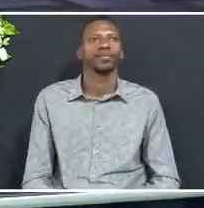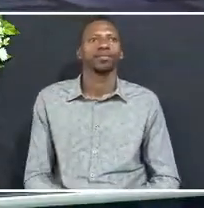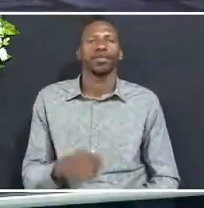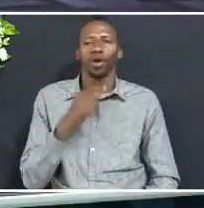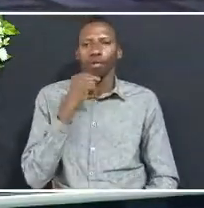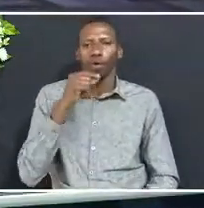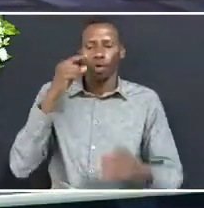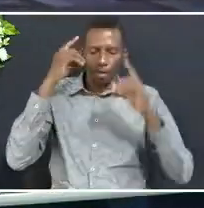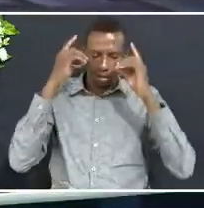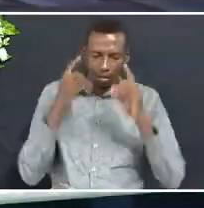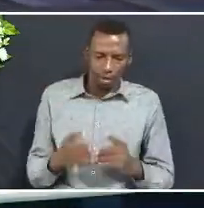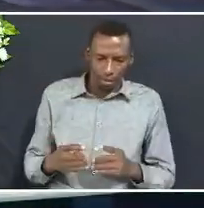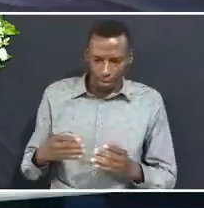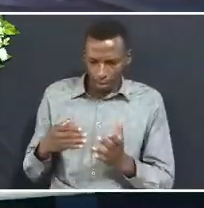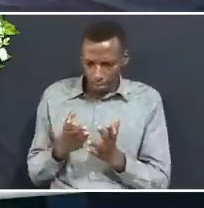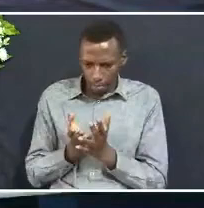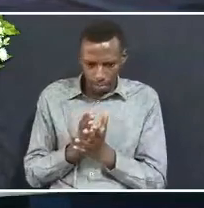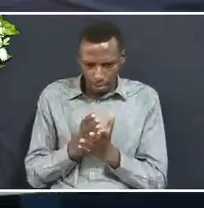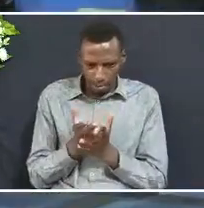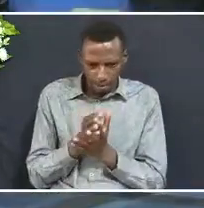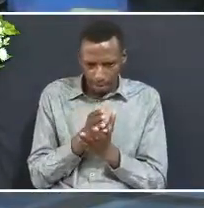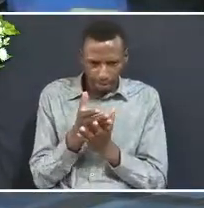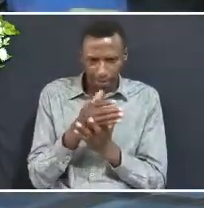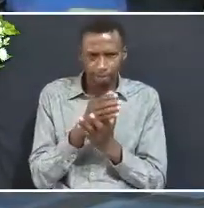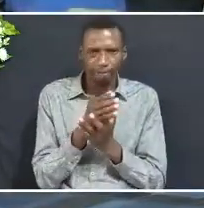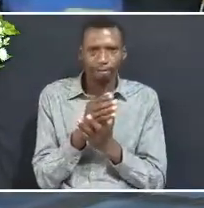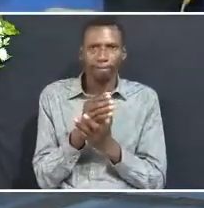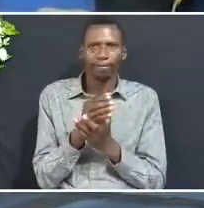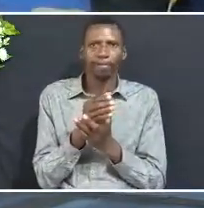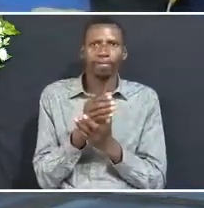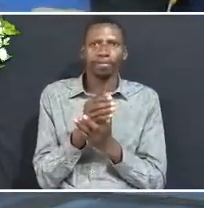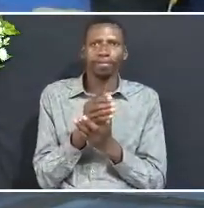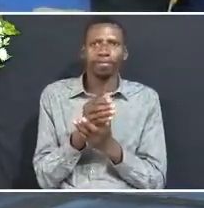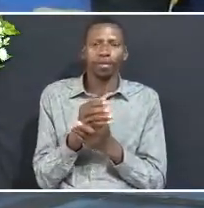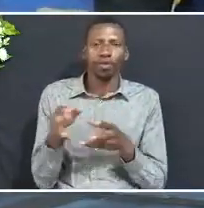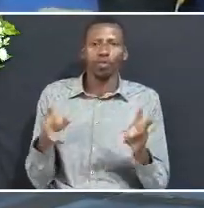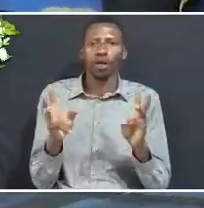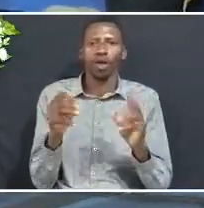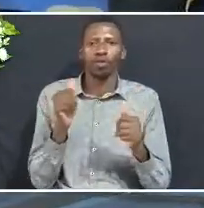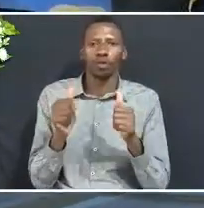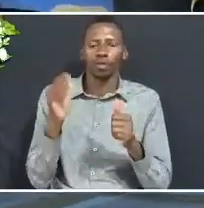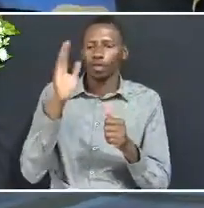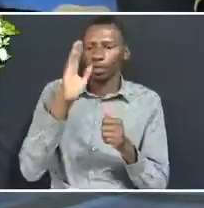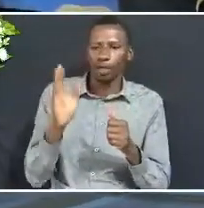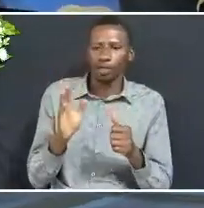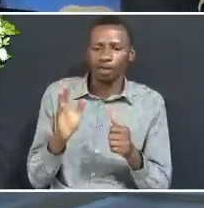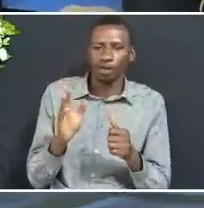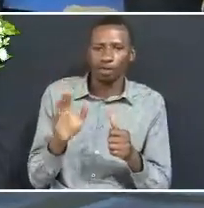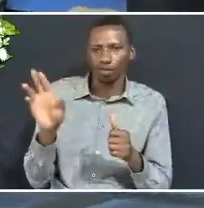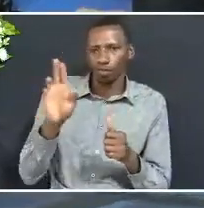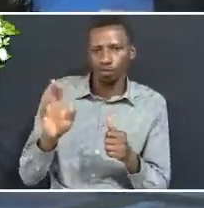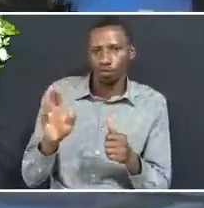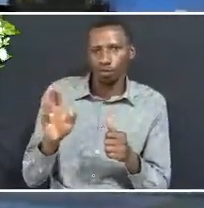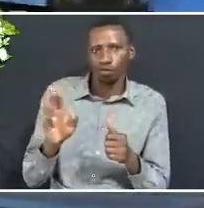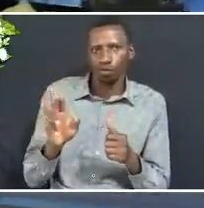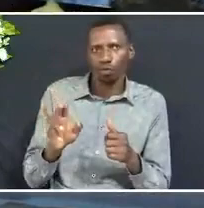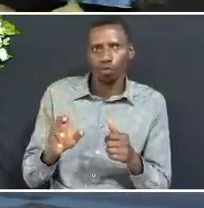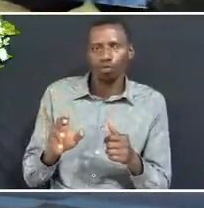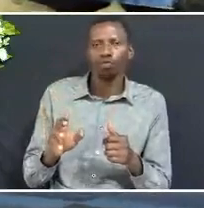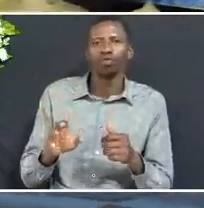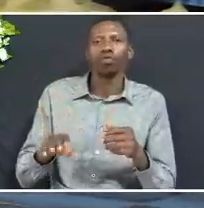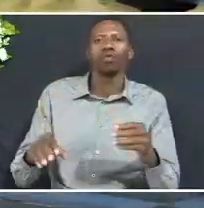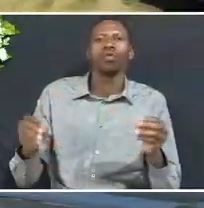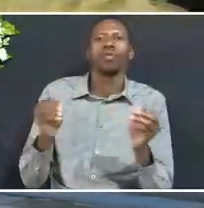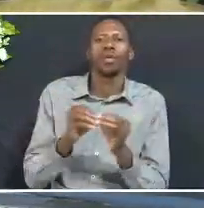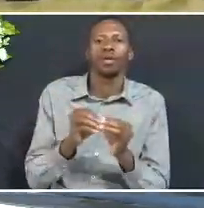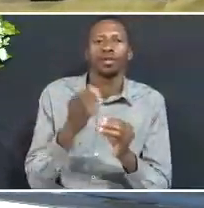to go through an unexplored avenue to be able to catch up with them, because the streets were